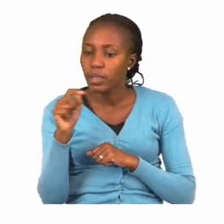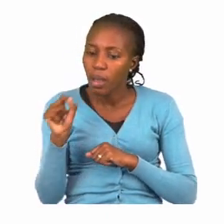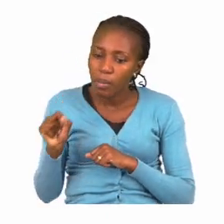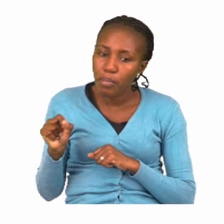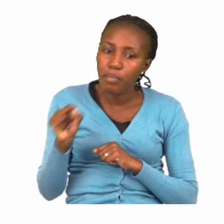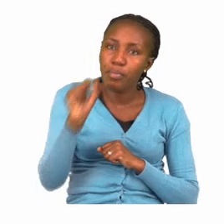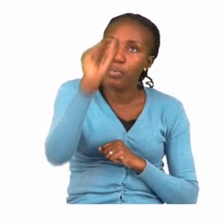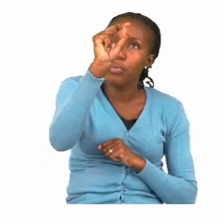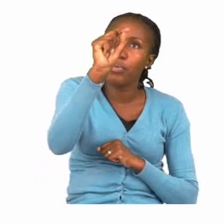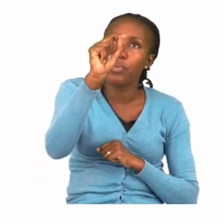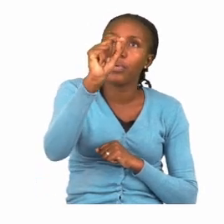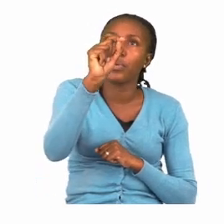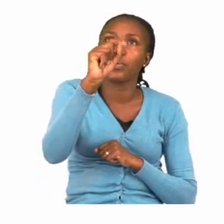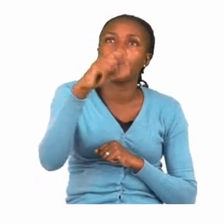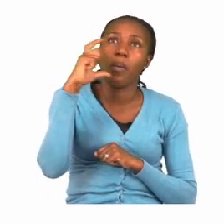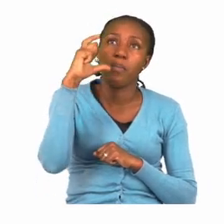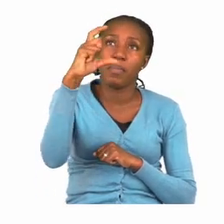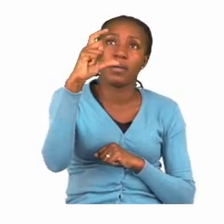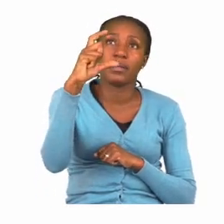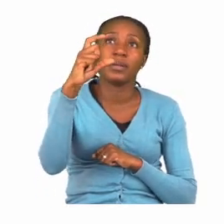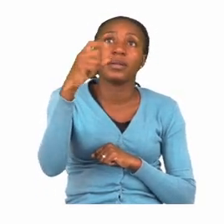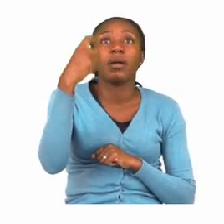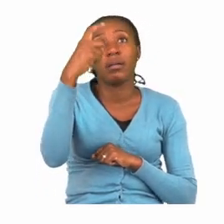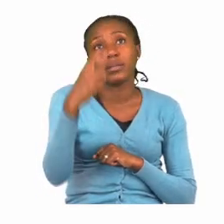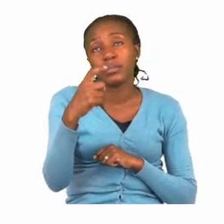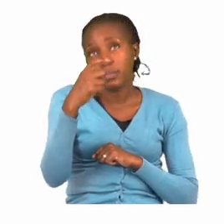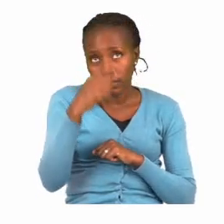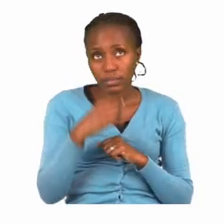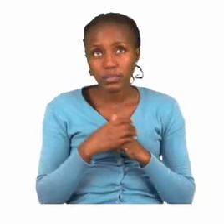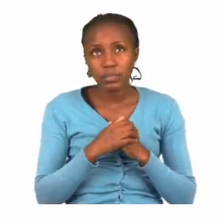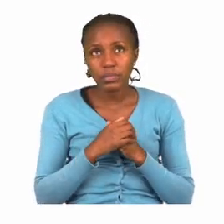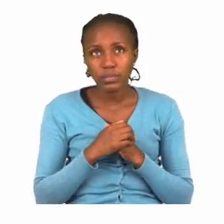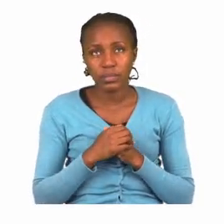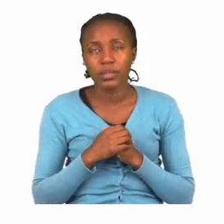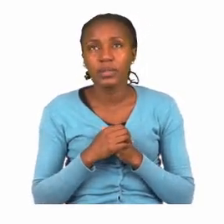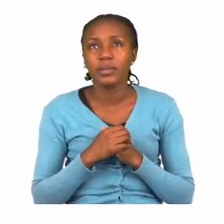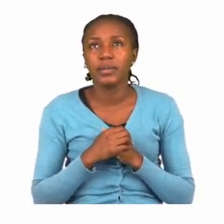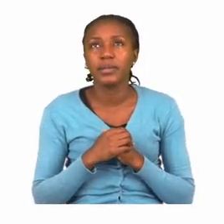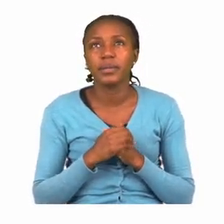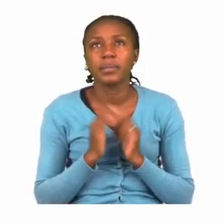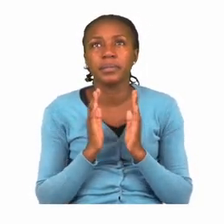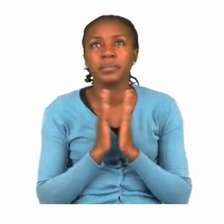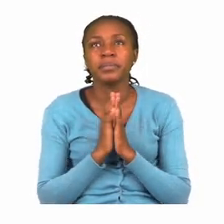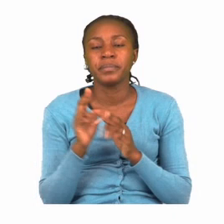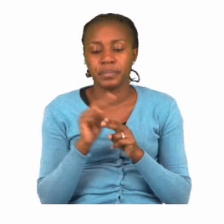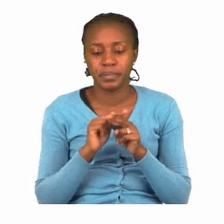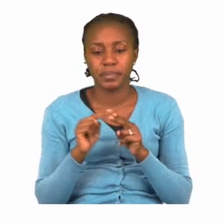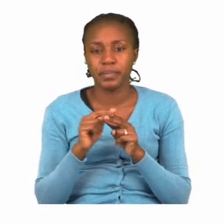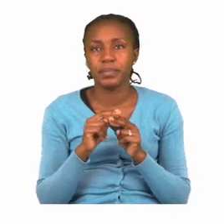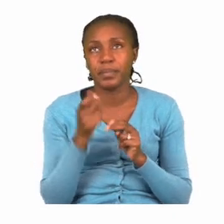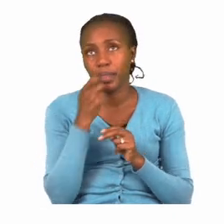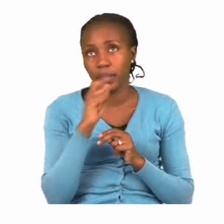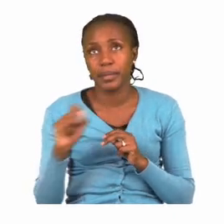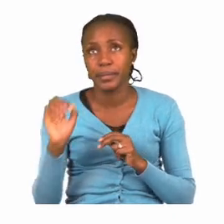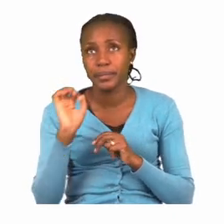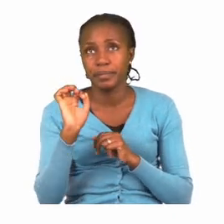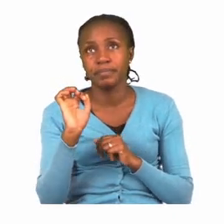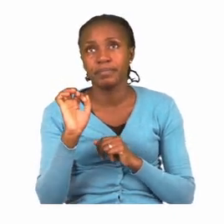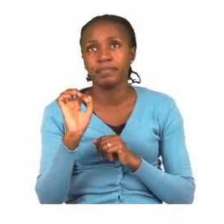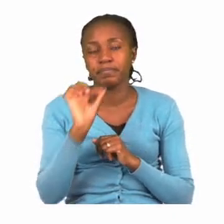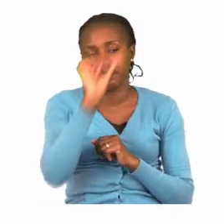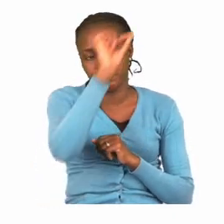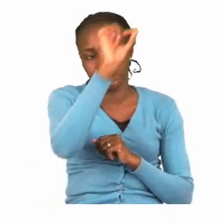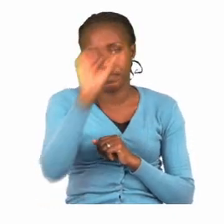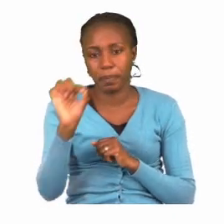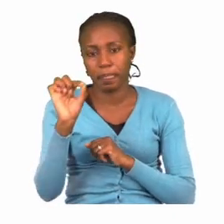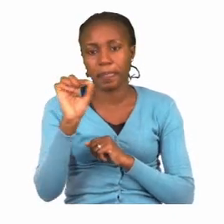X to the image. So you need to take your pencils and draw a line from the